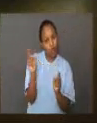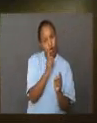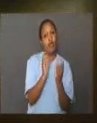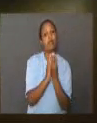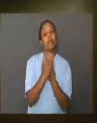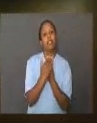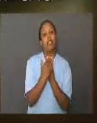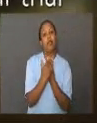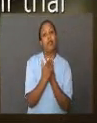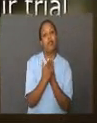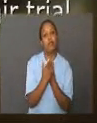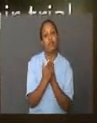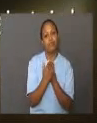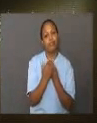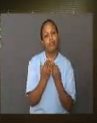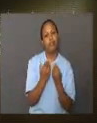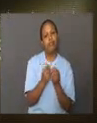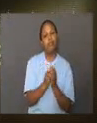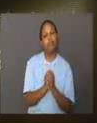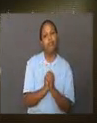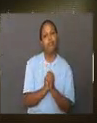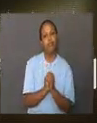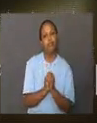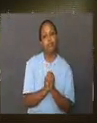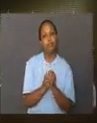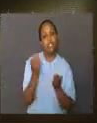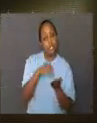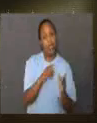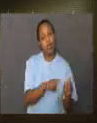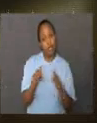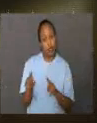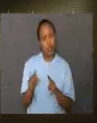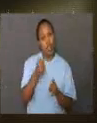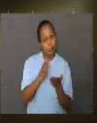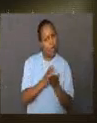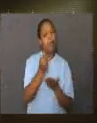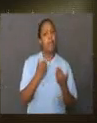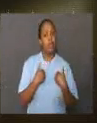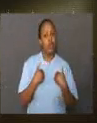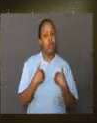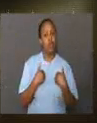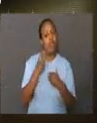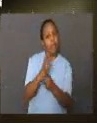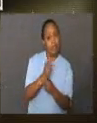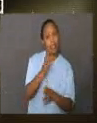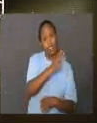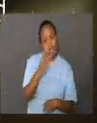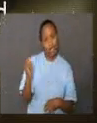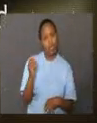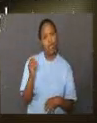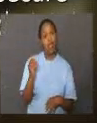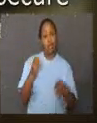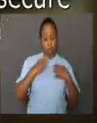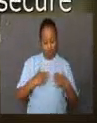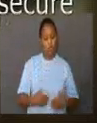Ethiopians have the right to a fair trial. They also have the right to be secure and protected from